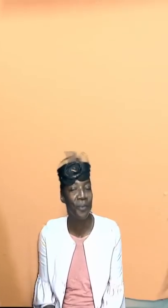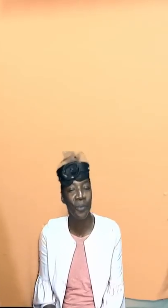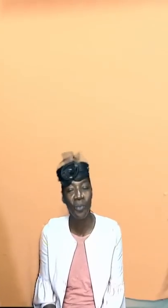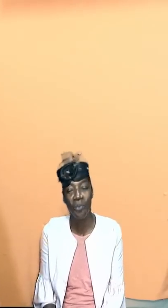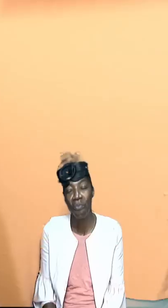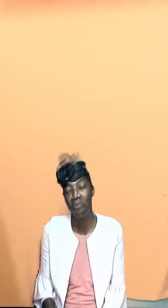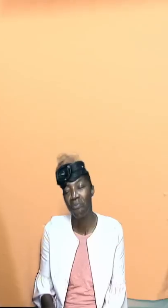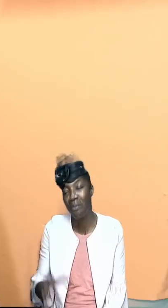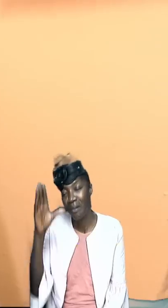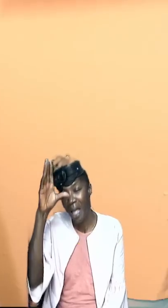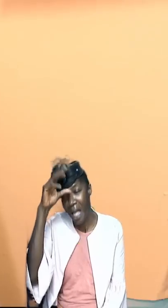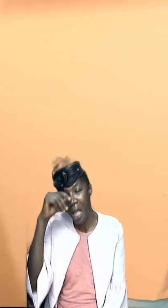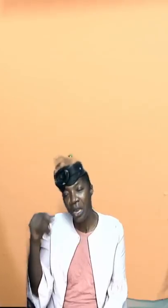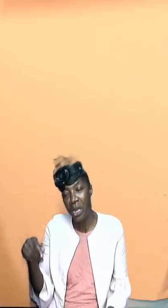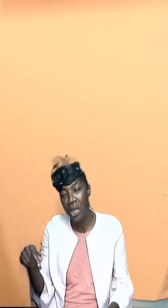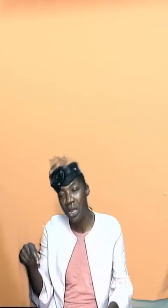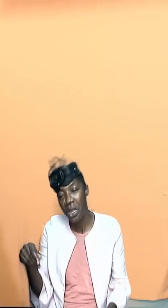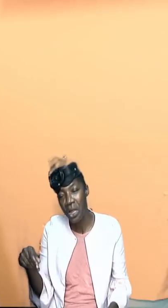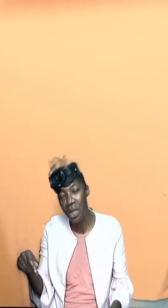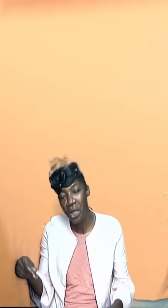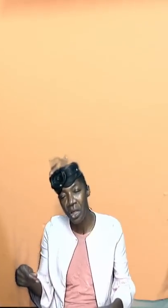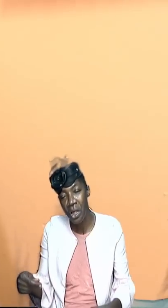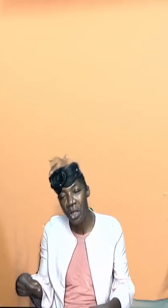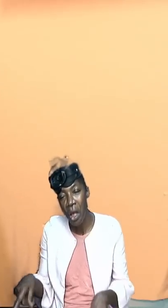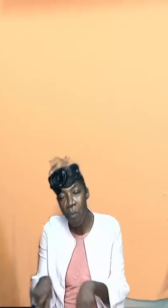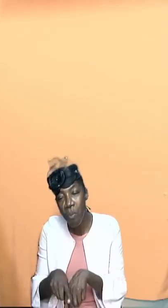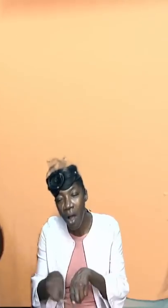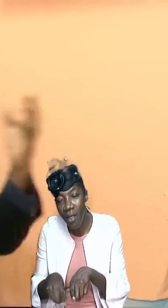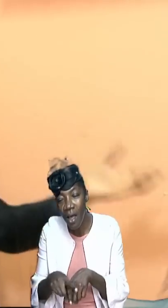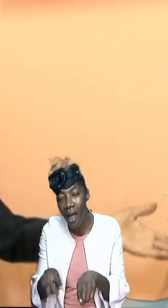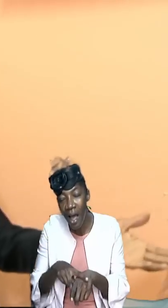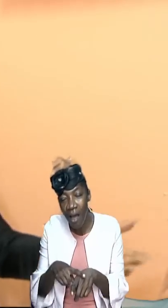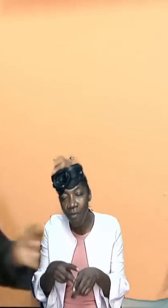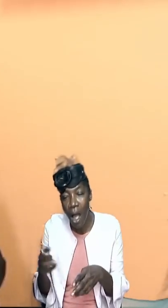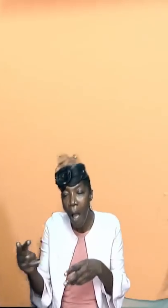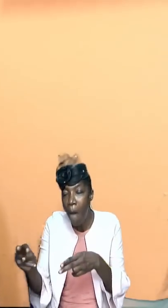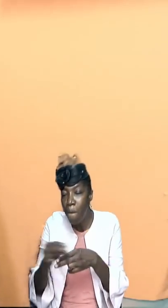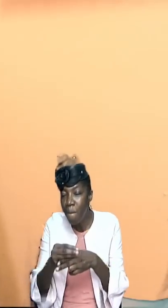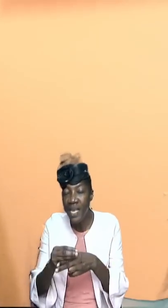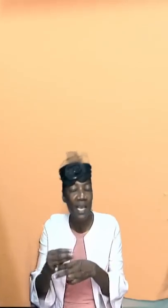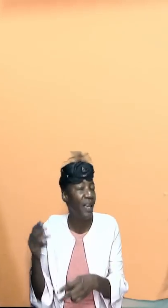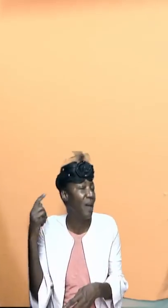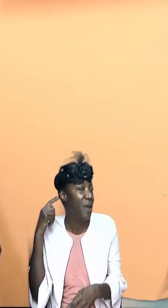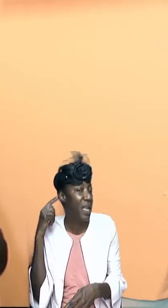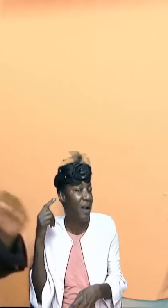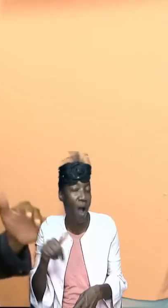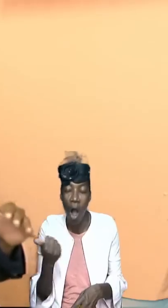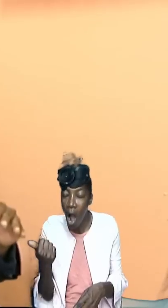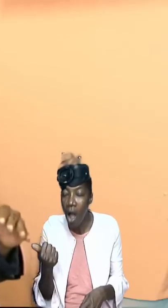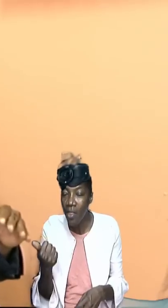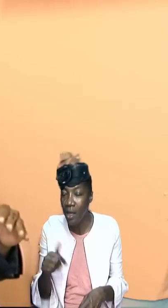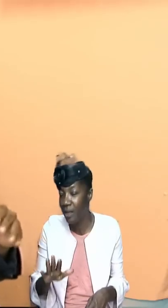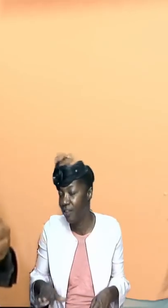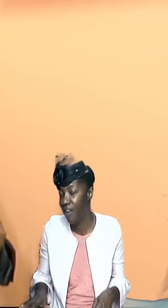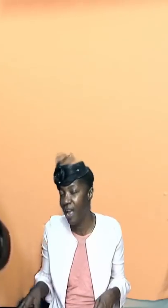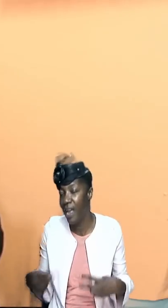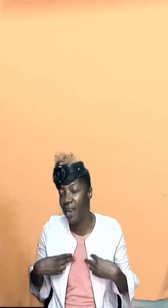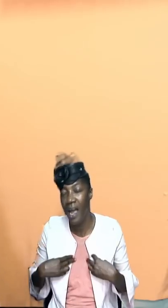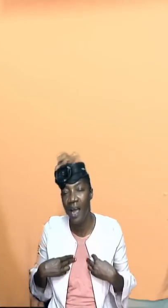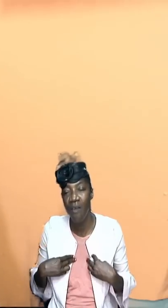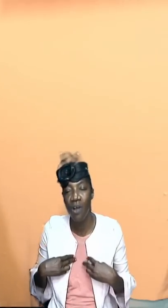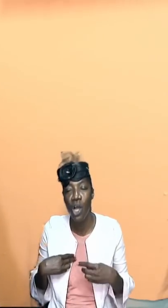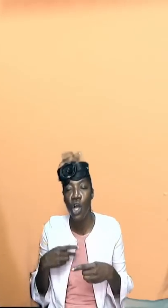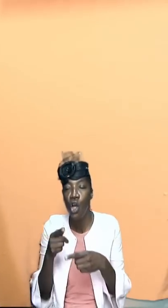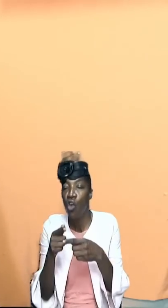brother has medium hair, and the other child has short hair. And